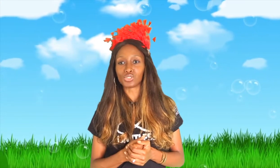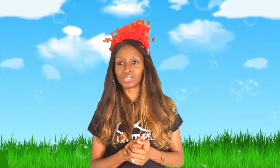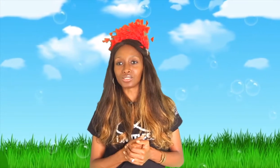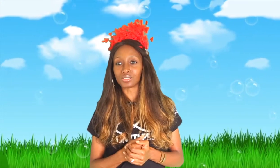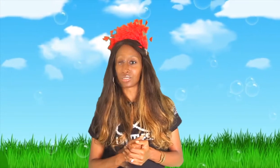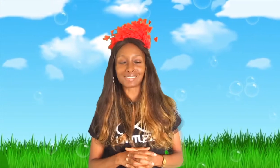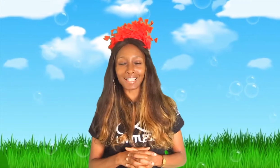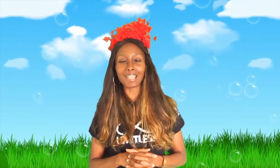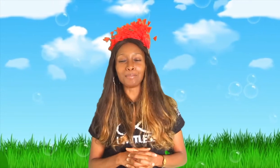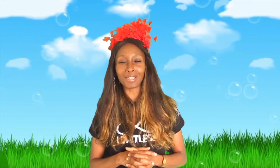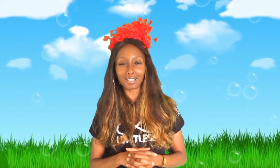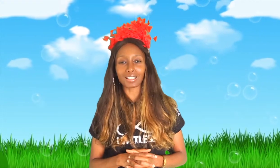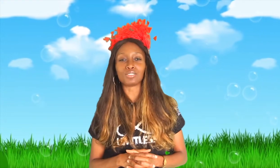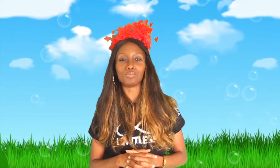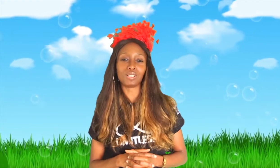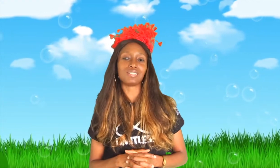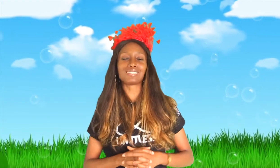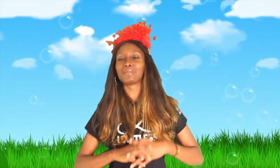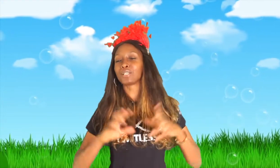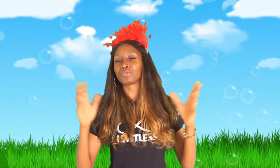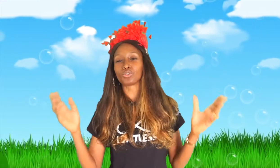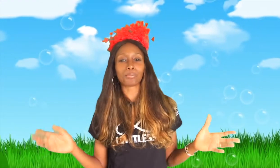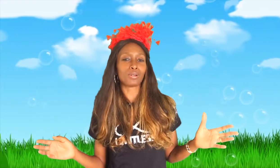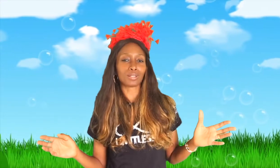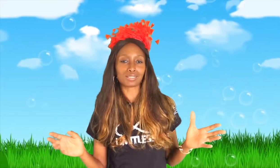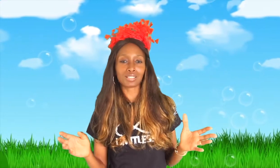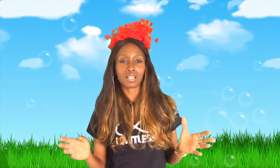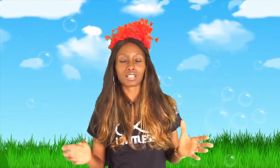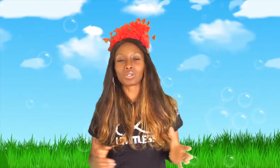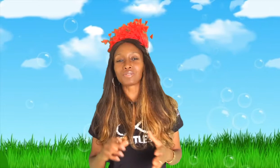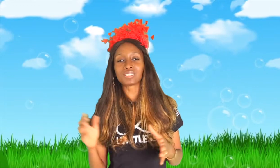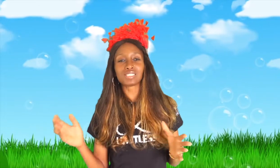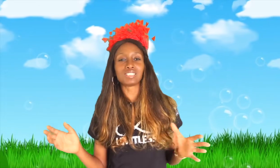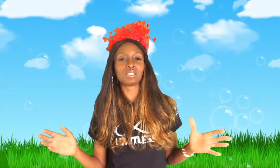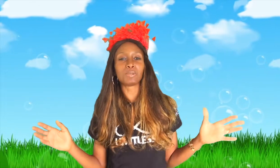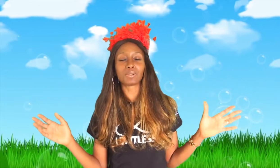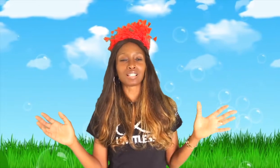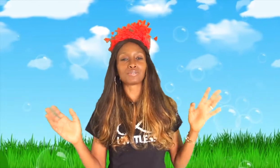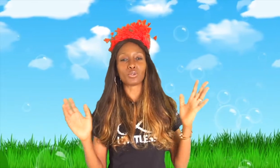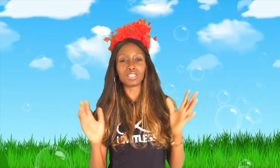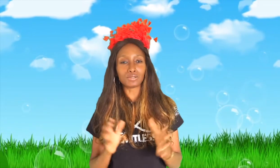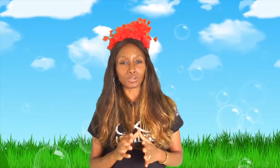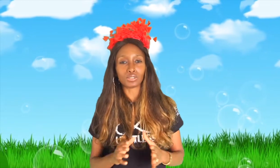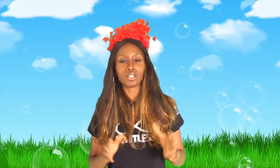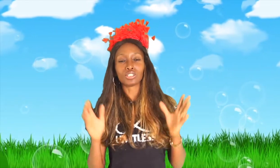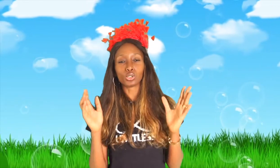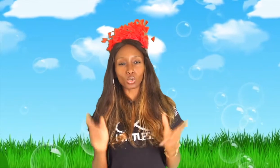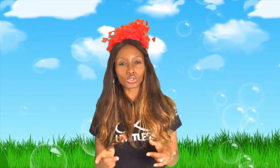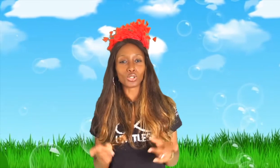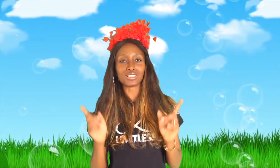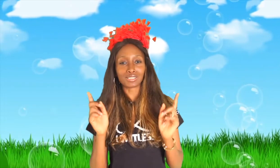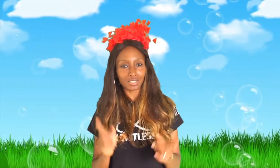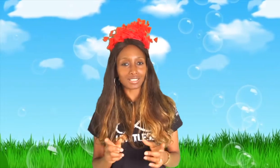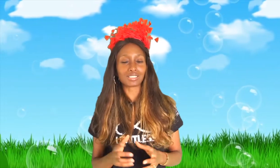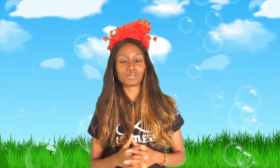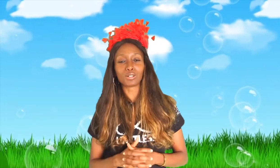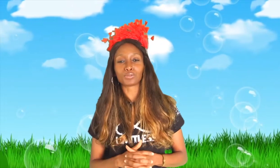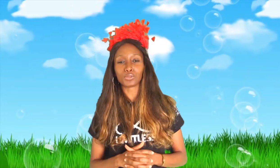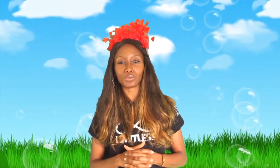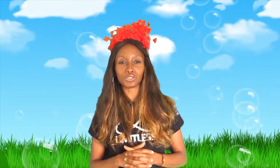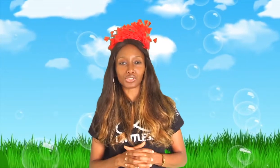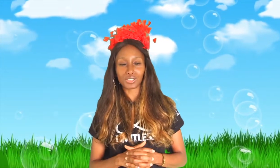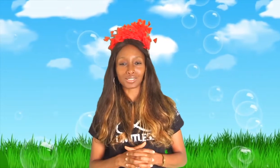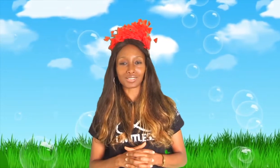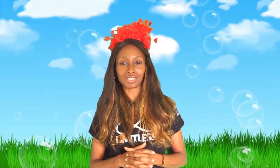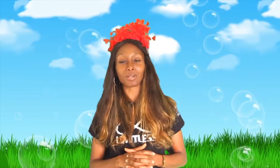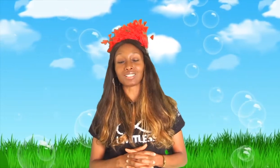name of Jesus. Say amen like you mean it. Say amen for your parents. Now whatever it is the enemy planned for evil, the Lord God is turning it around